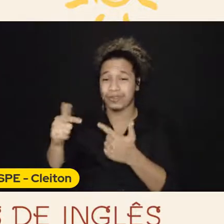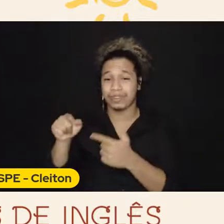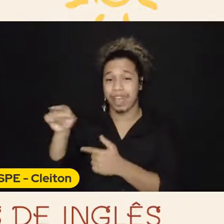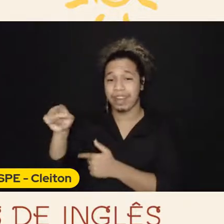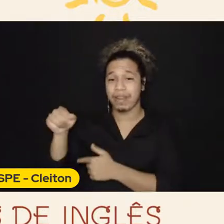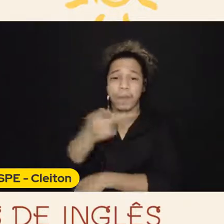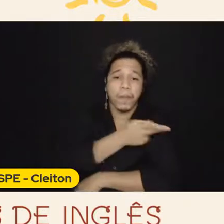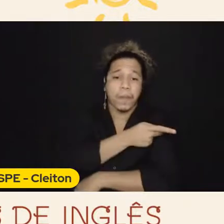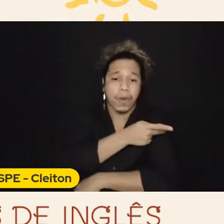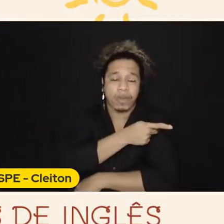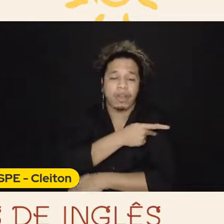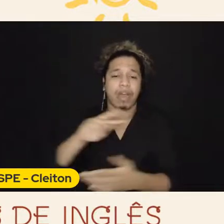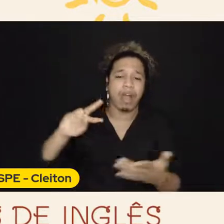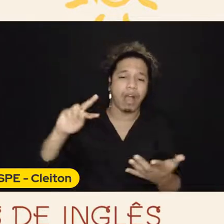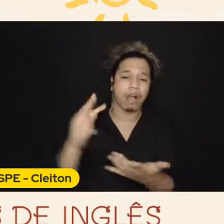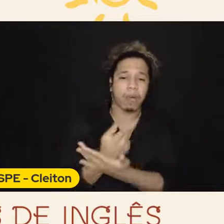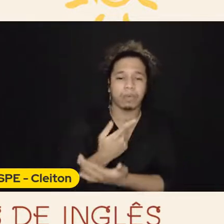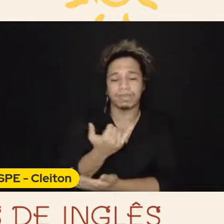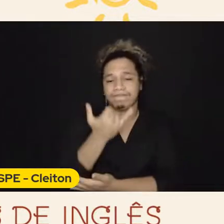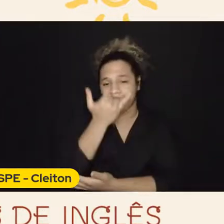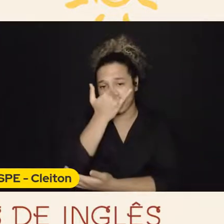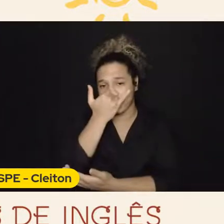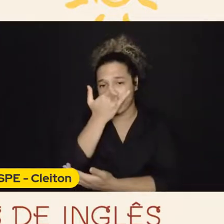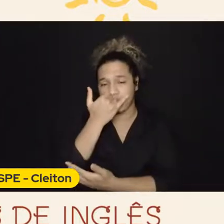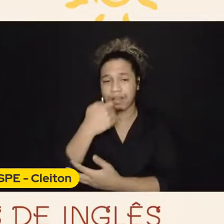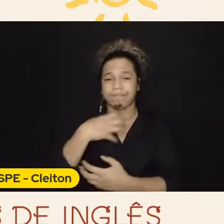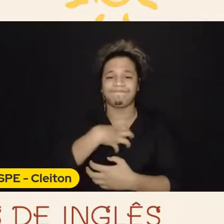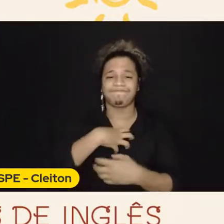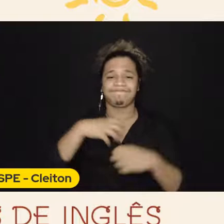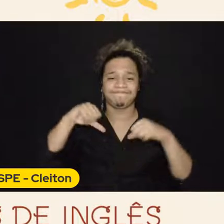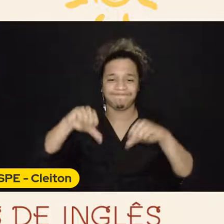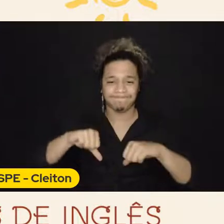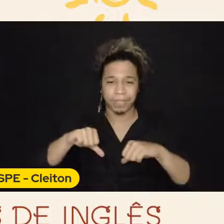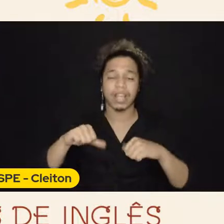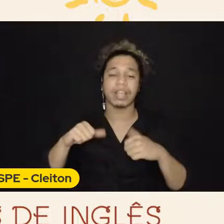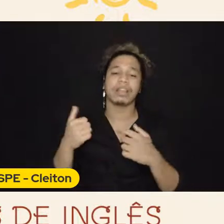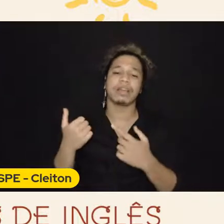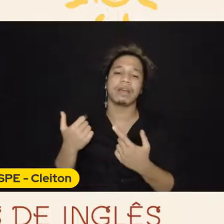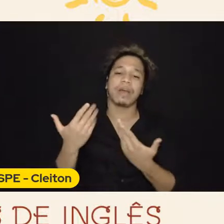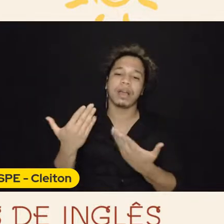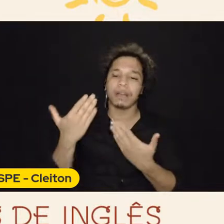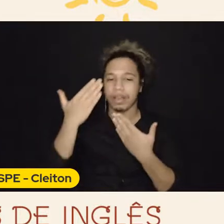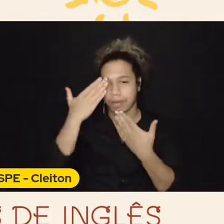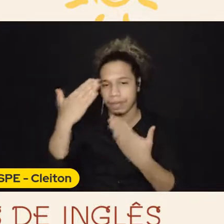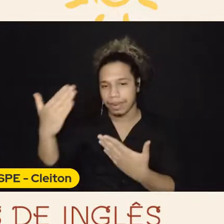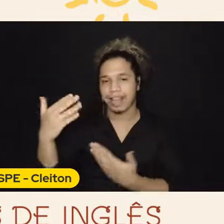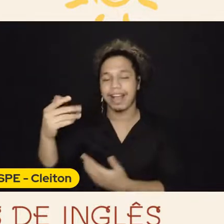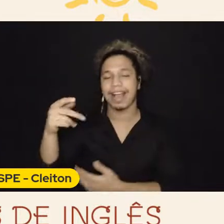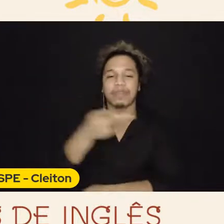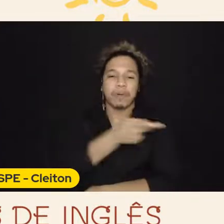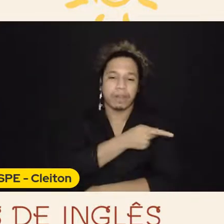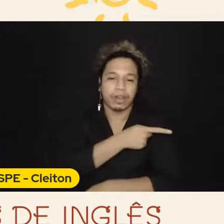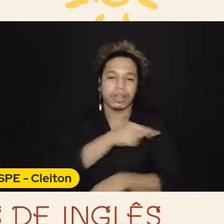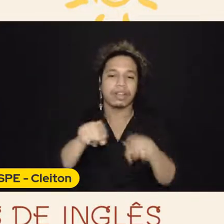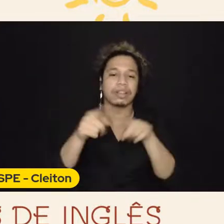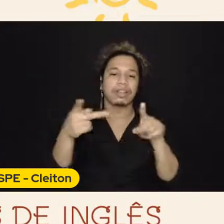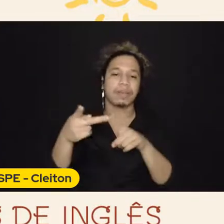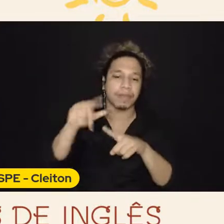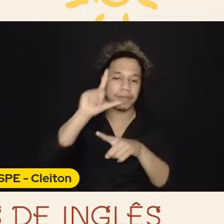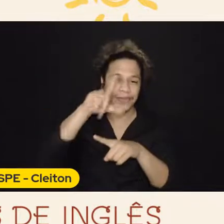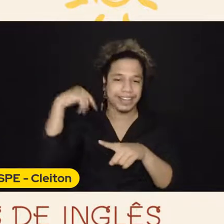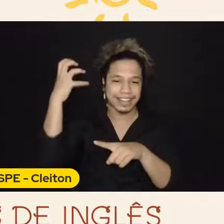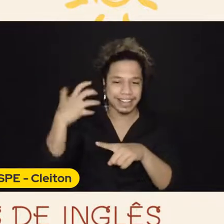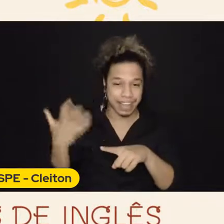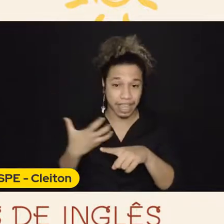to continue in the event, but we would like to say thank you to Pollyanna and also thank you, Cleiton,